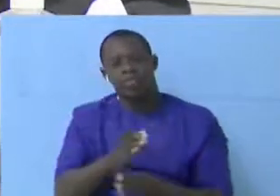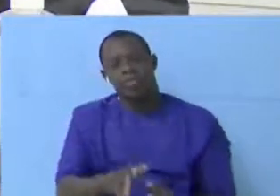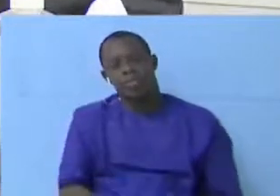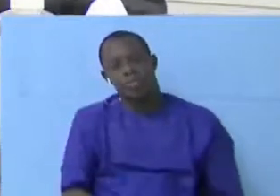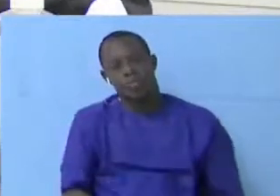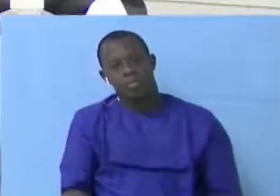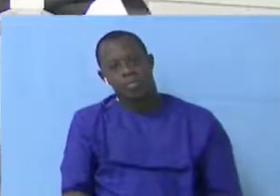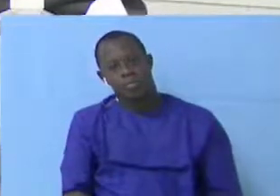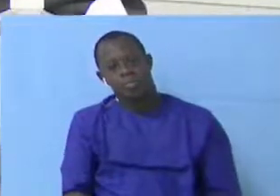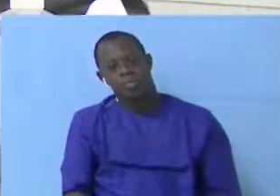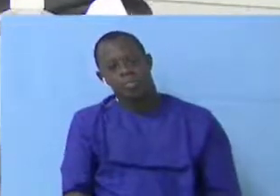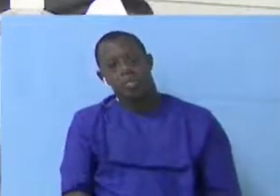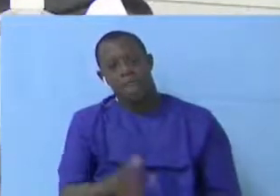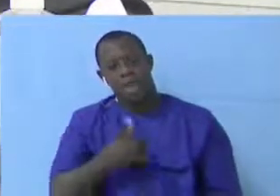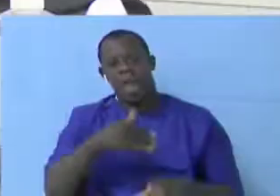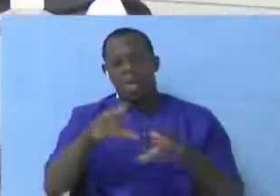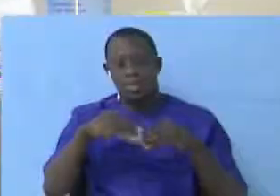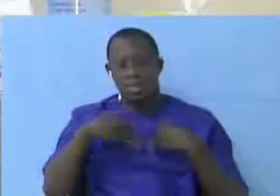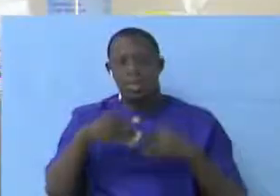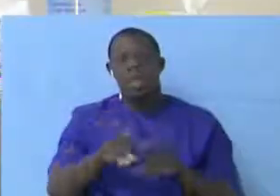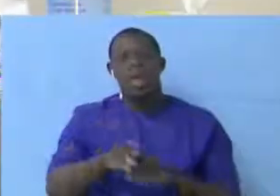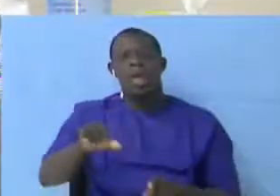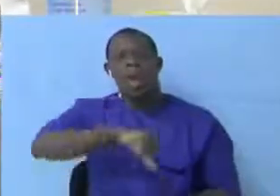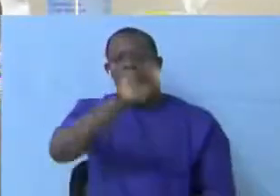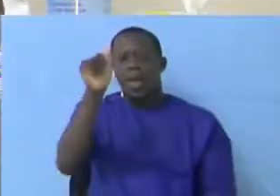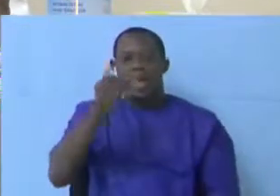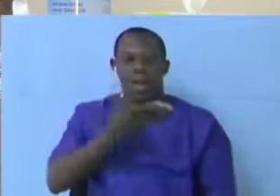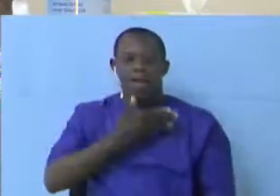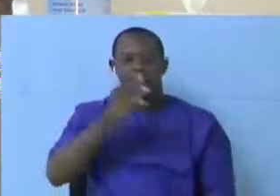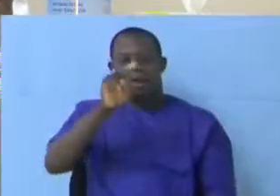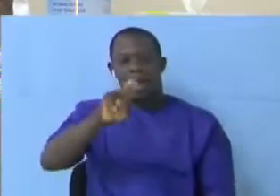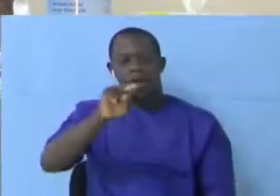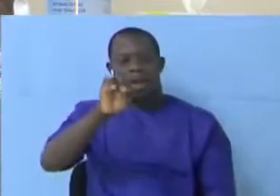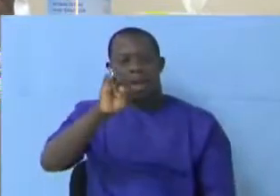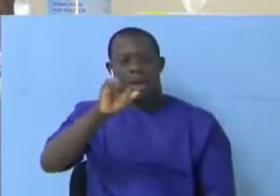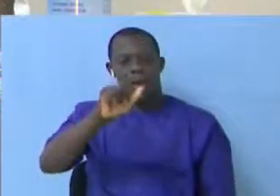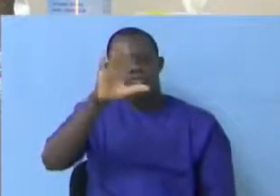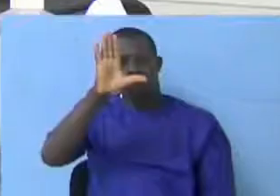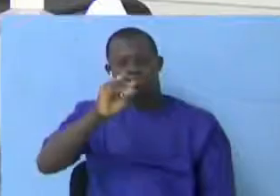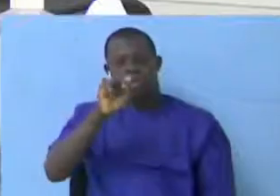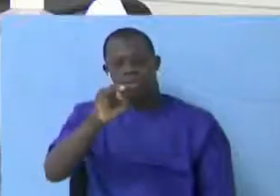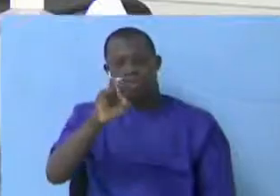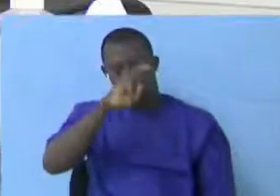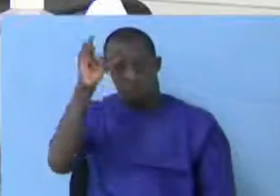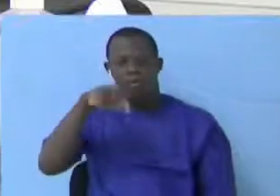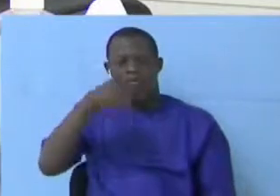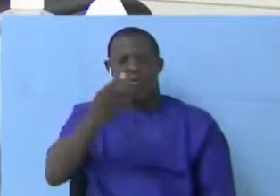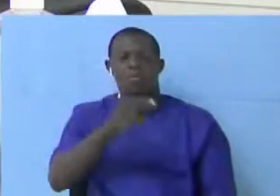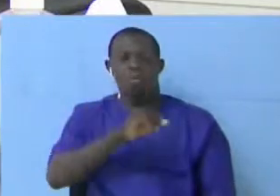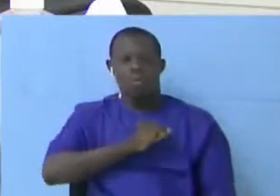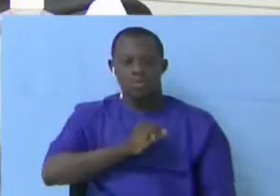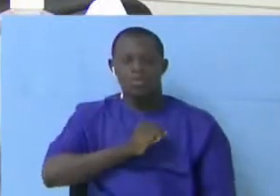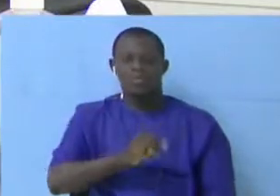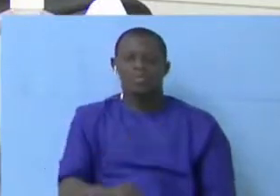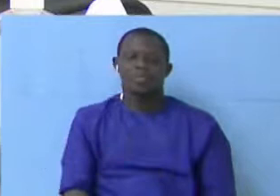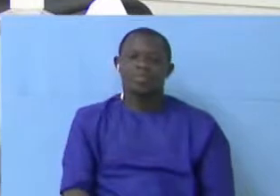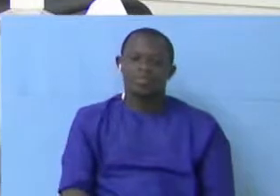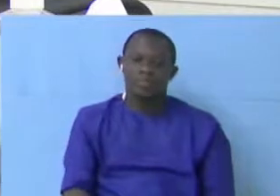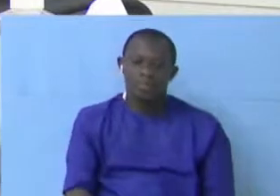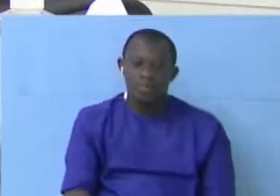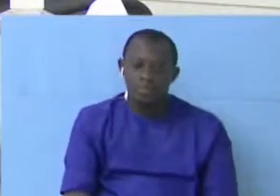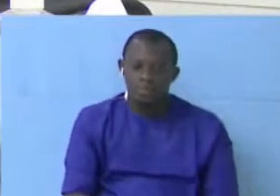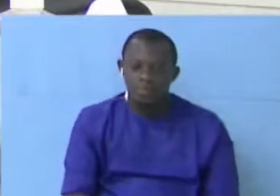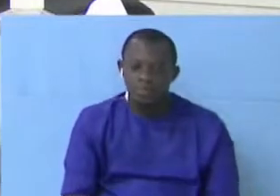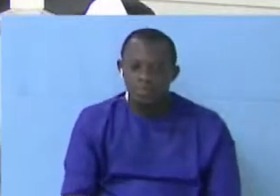ata ayo mabo. I agree. And it had the NIA to do it for it. And NIA wollem dingira wolle be o masakunda je pour ka